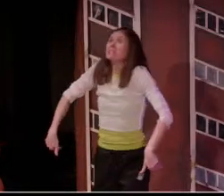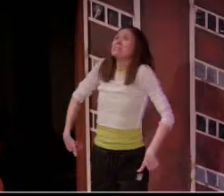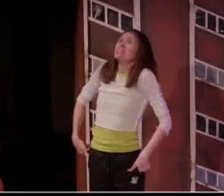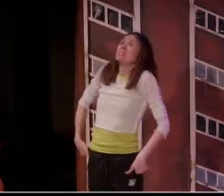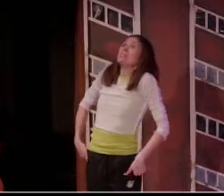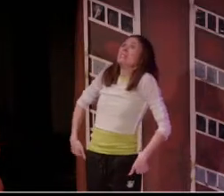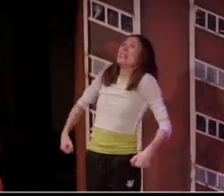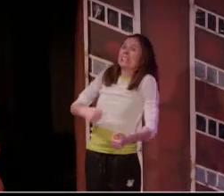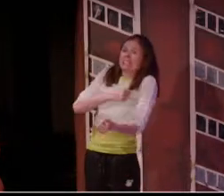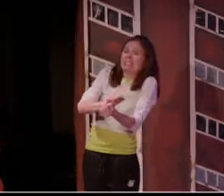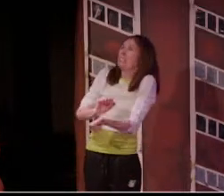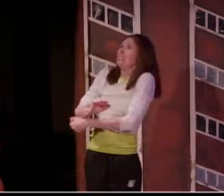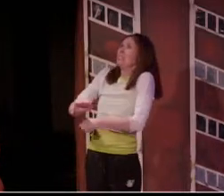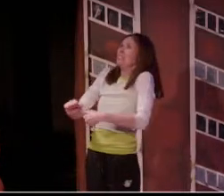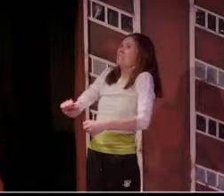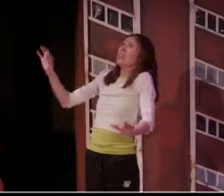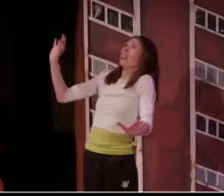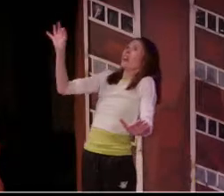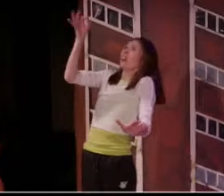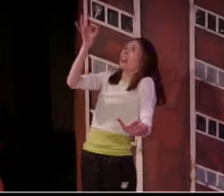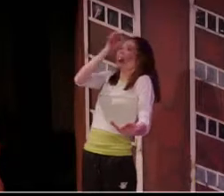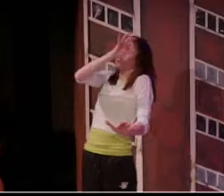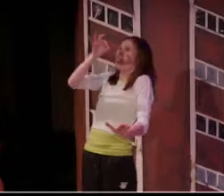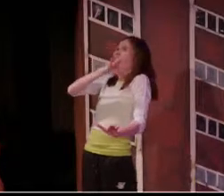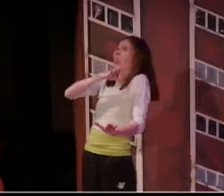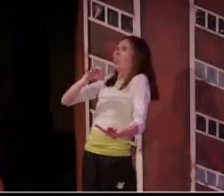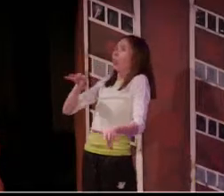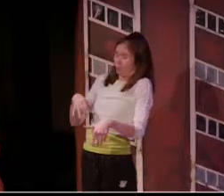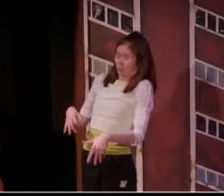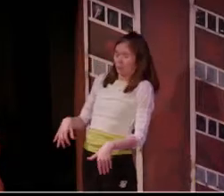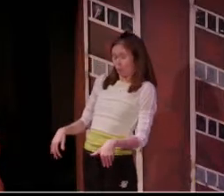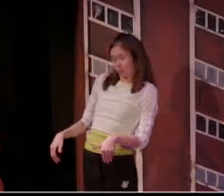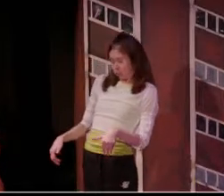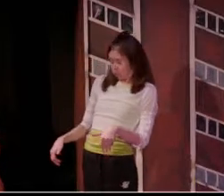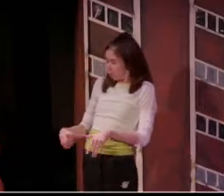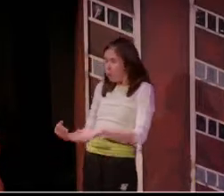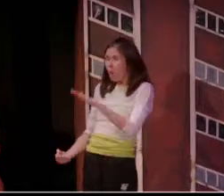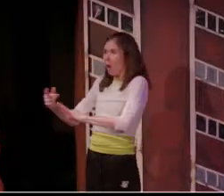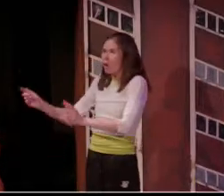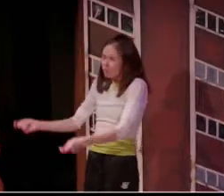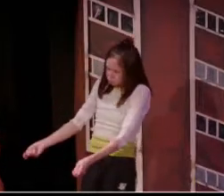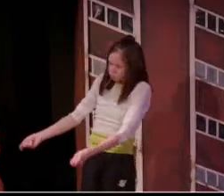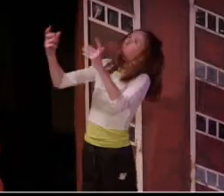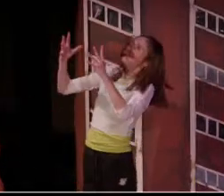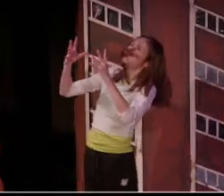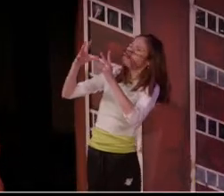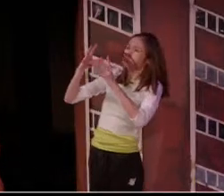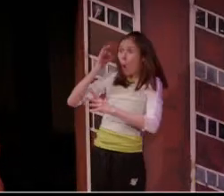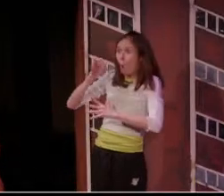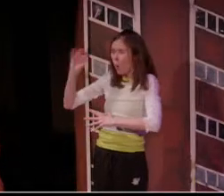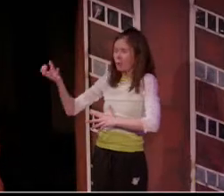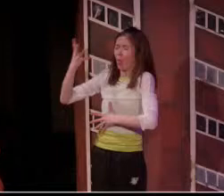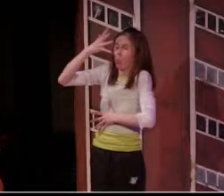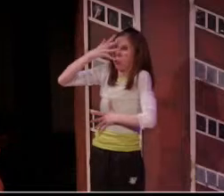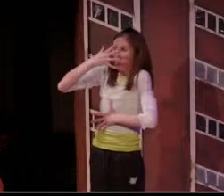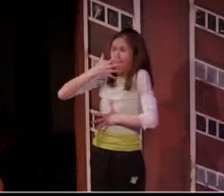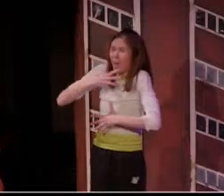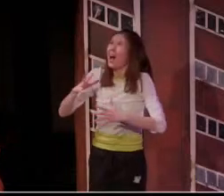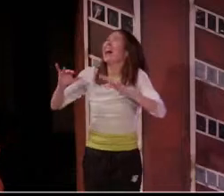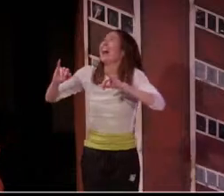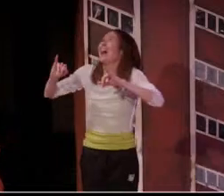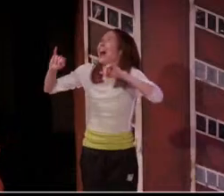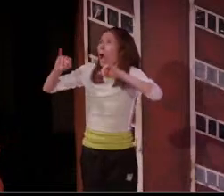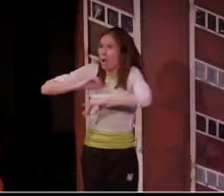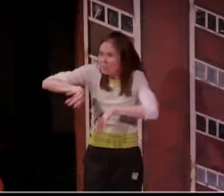Then he'll be revived with distilled liquids or other hot tonics, then placed against a brick wall with the sun